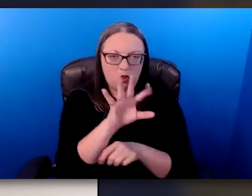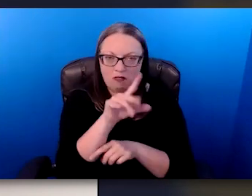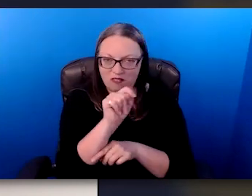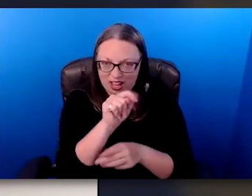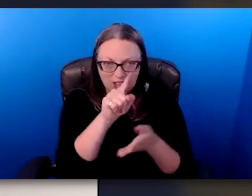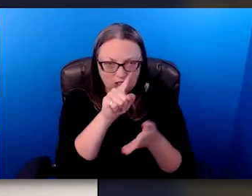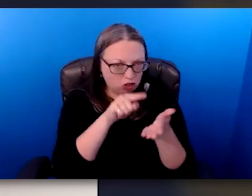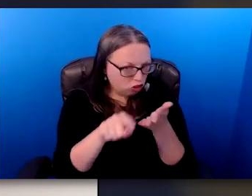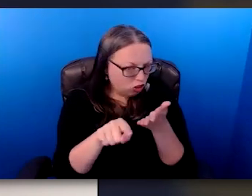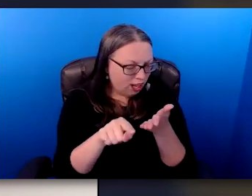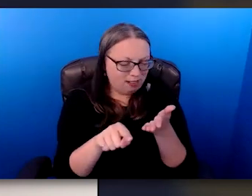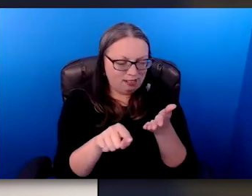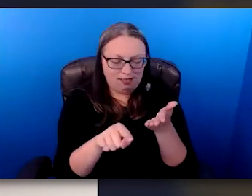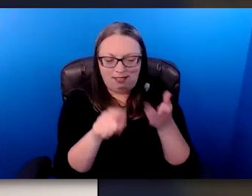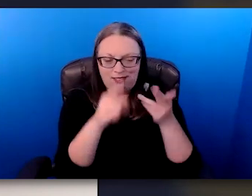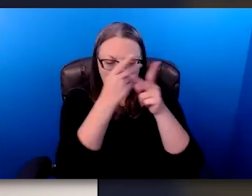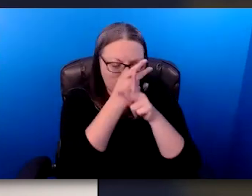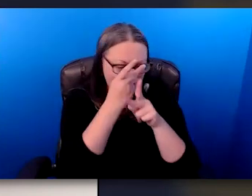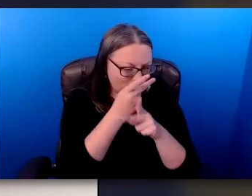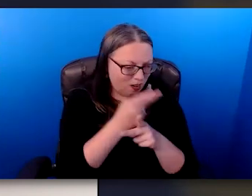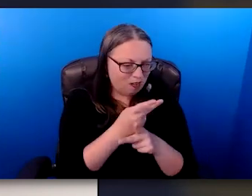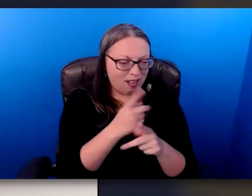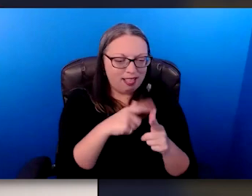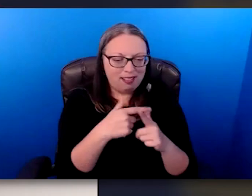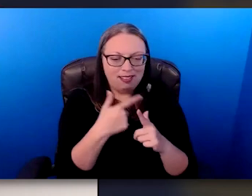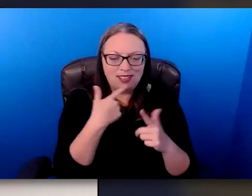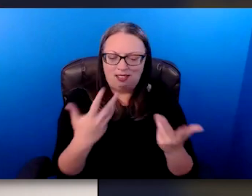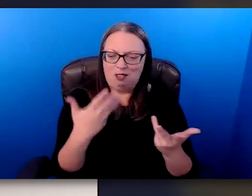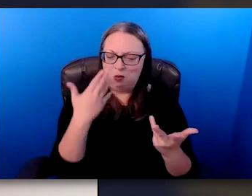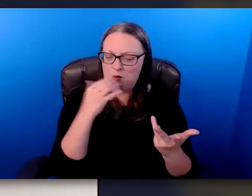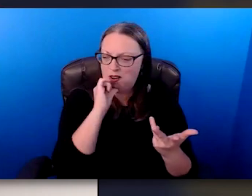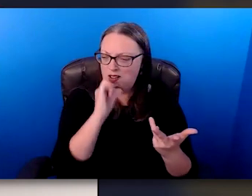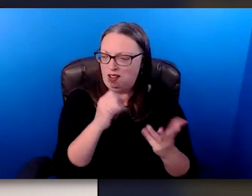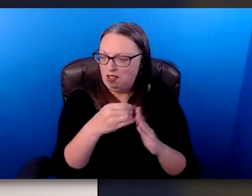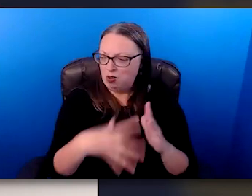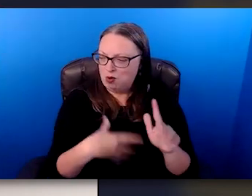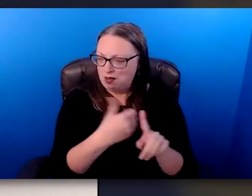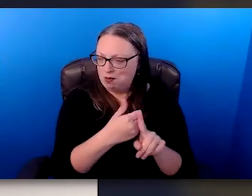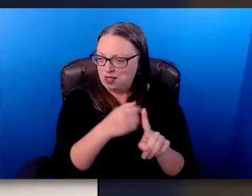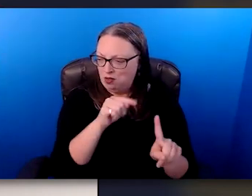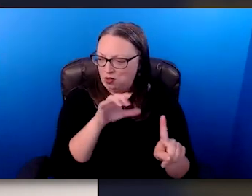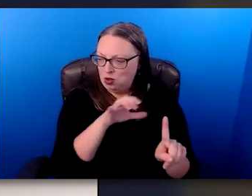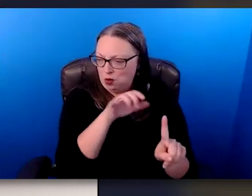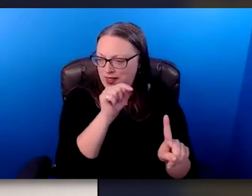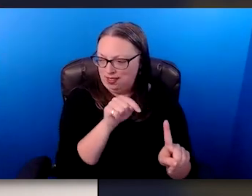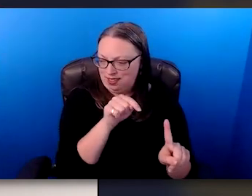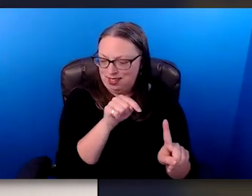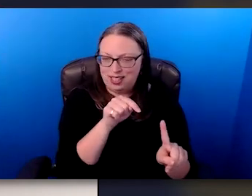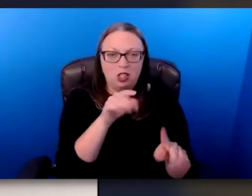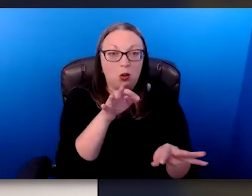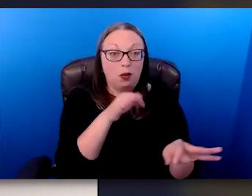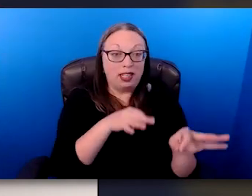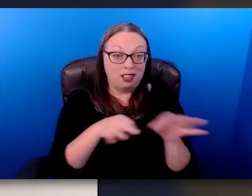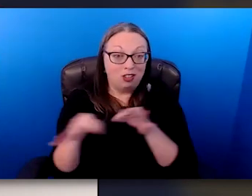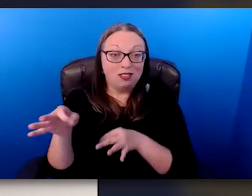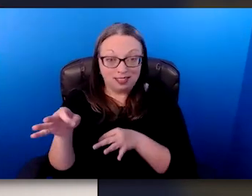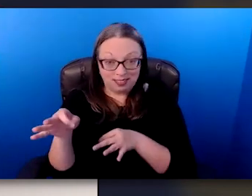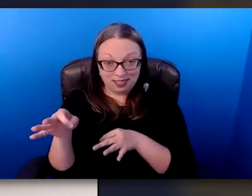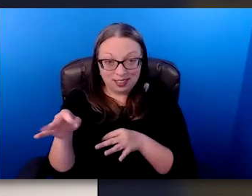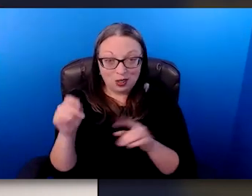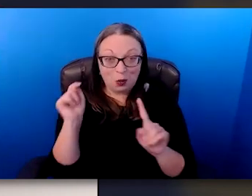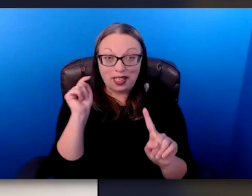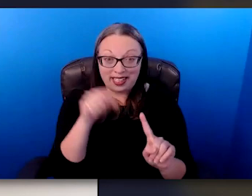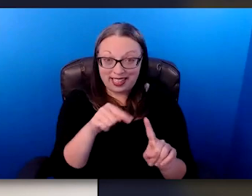unpack, he thought, why don't I have the students do this? And so he reverse engineered the assignment. And instead of having them generate essays, he